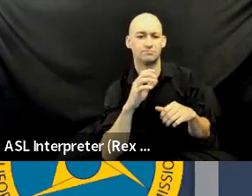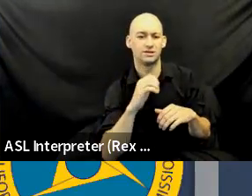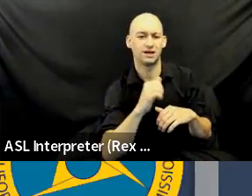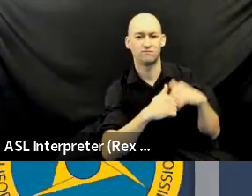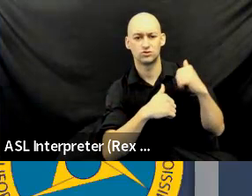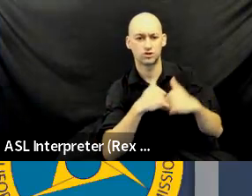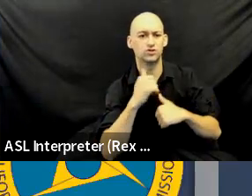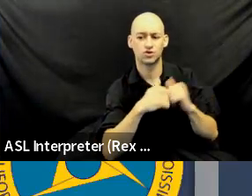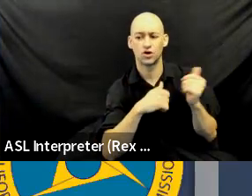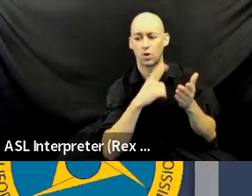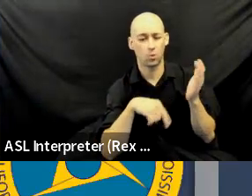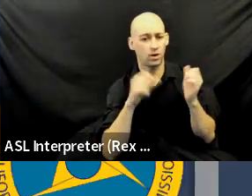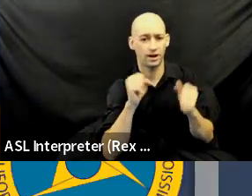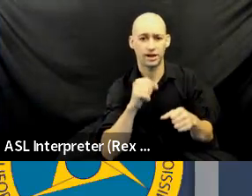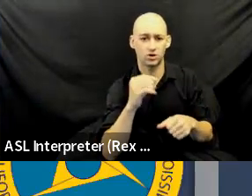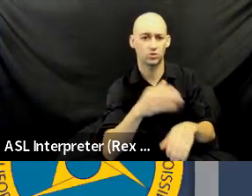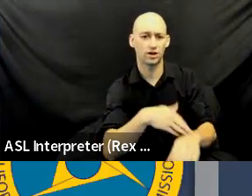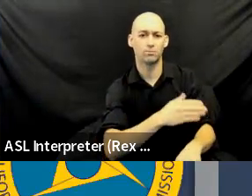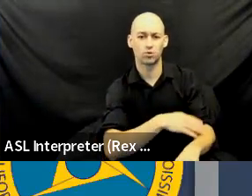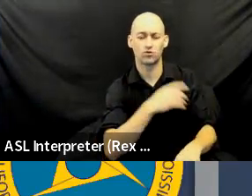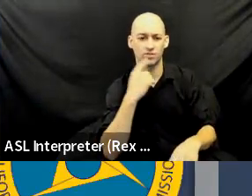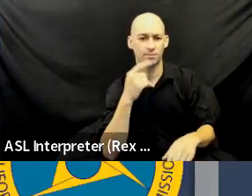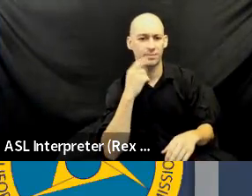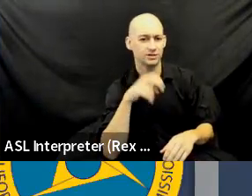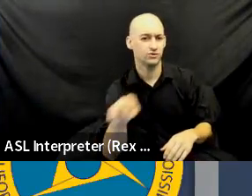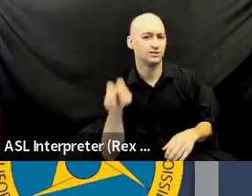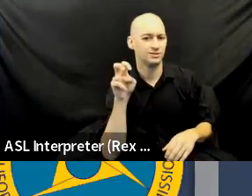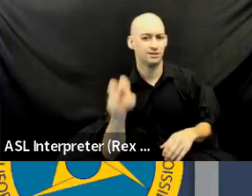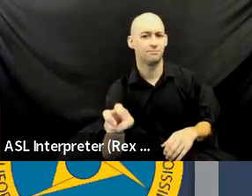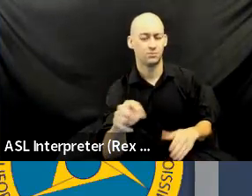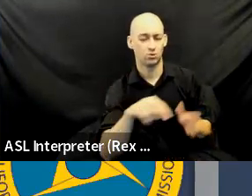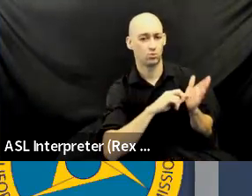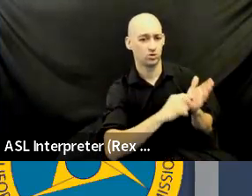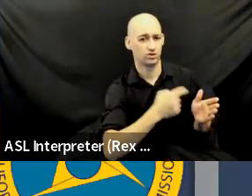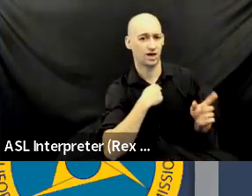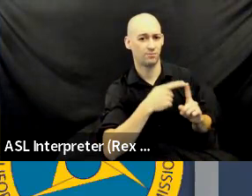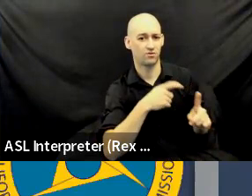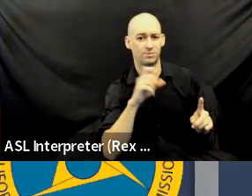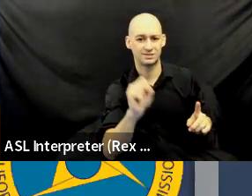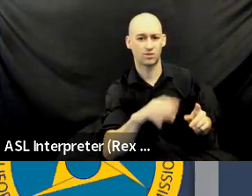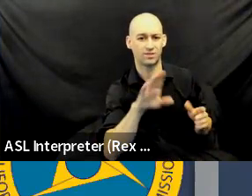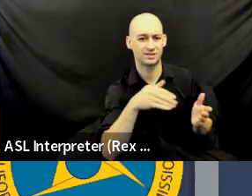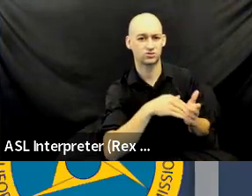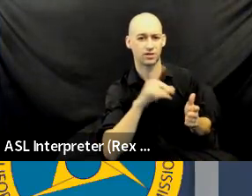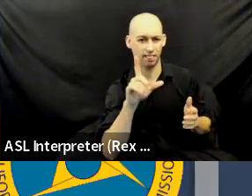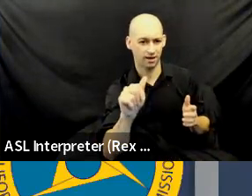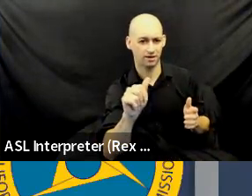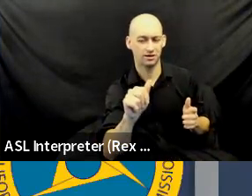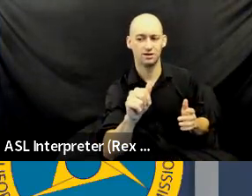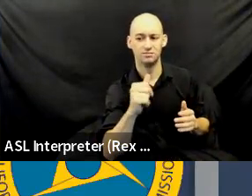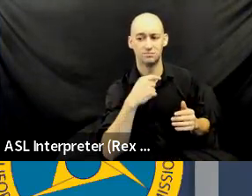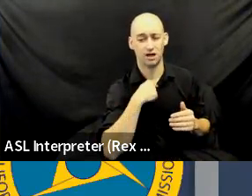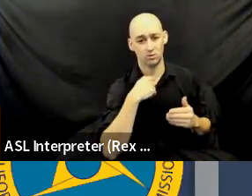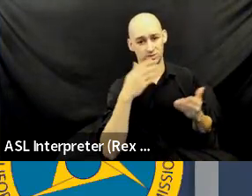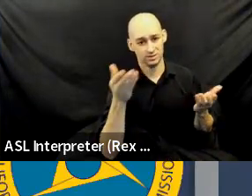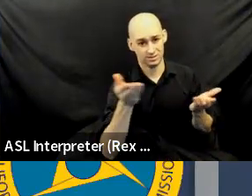what we can do to essentially improve the public transit, because originally I come from South Central LA, and knowing there, I was very close to a